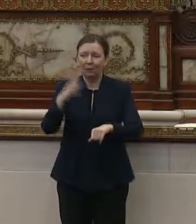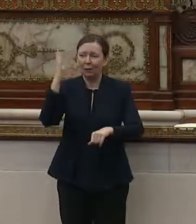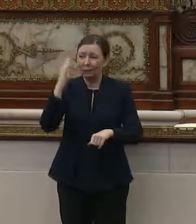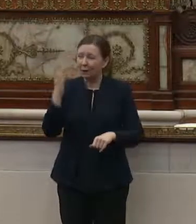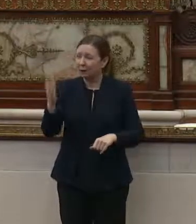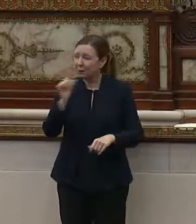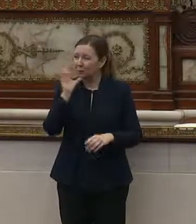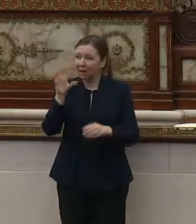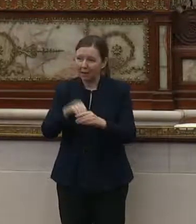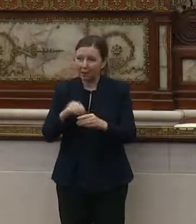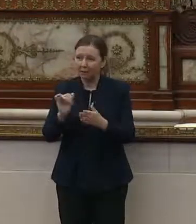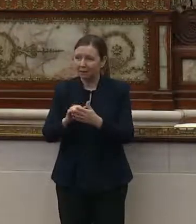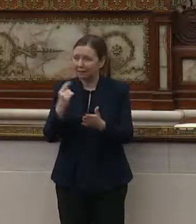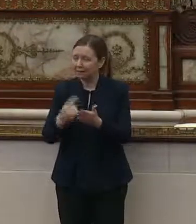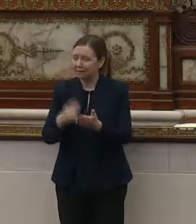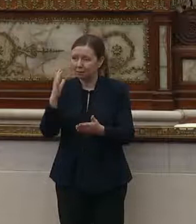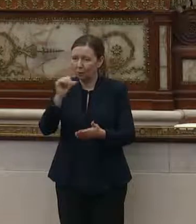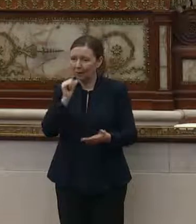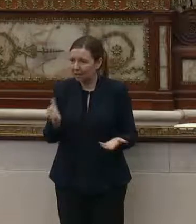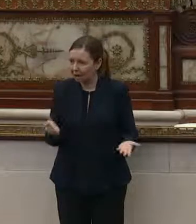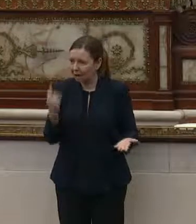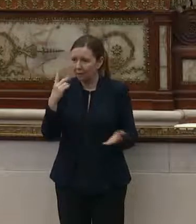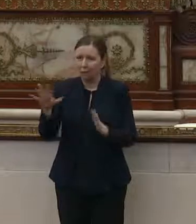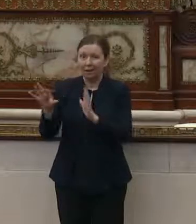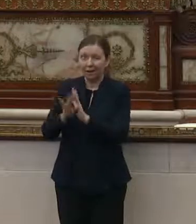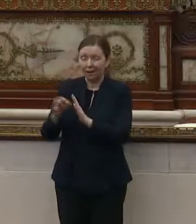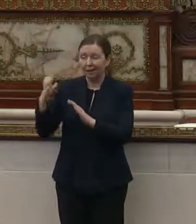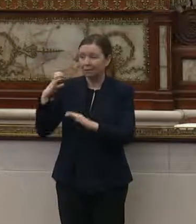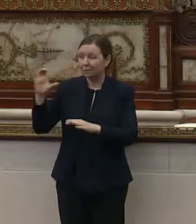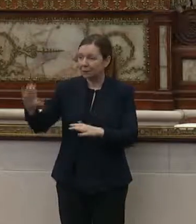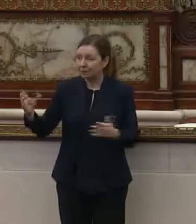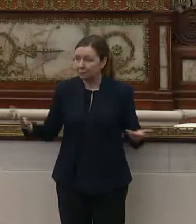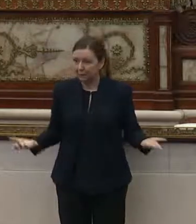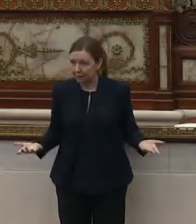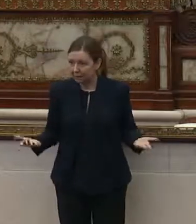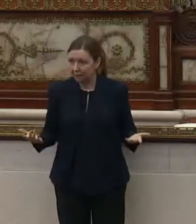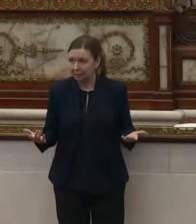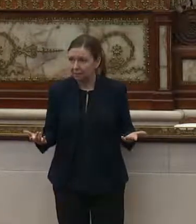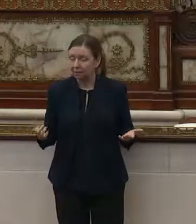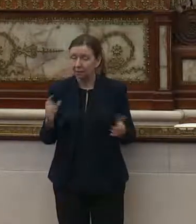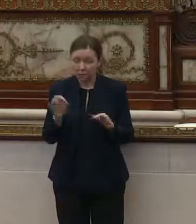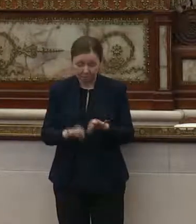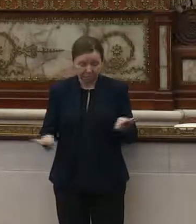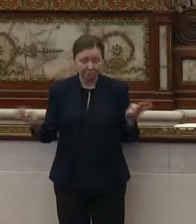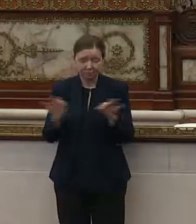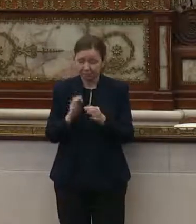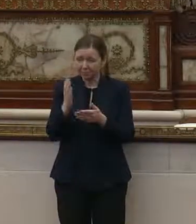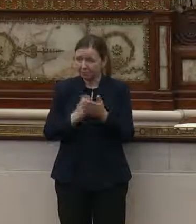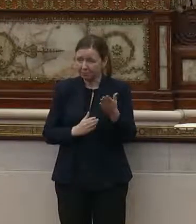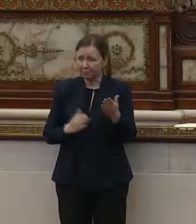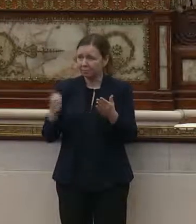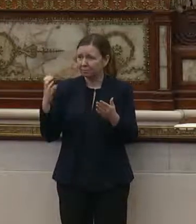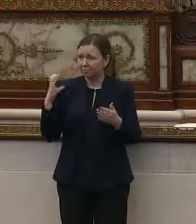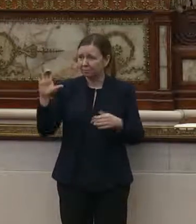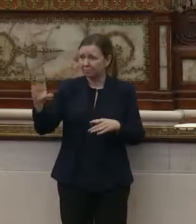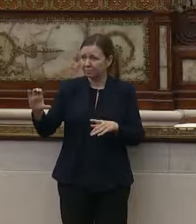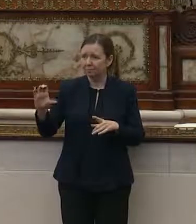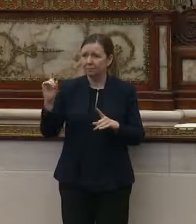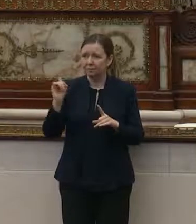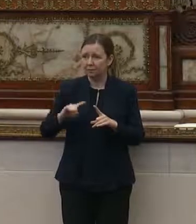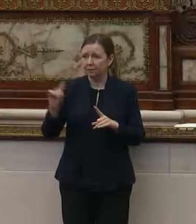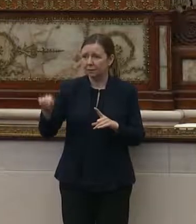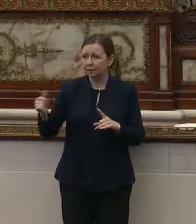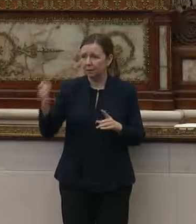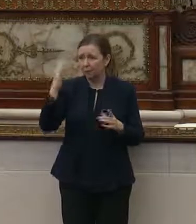you a part of those discussions? Why would you delegate such a very, very critically important responsibility to an